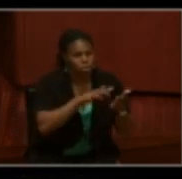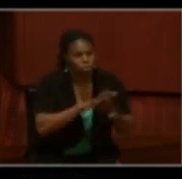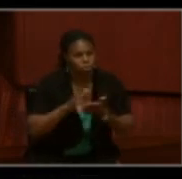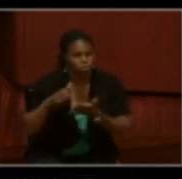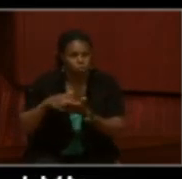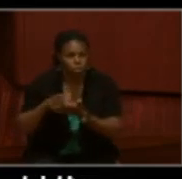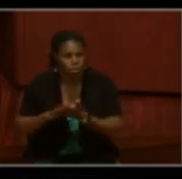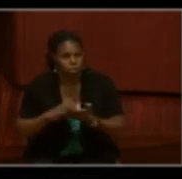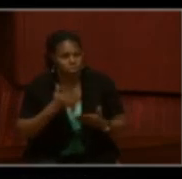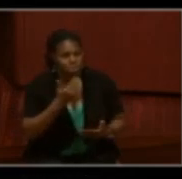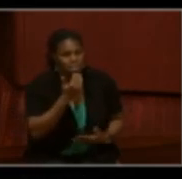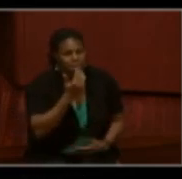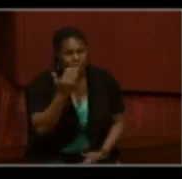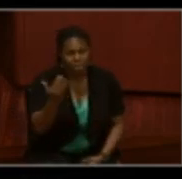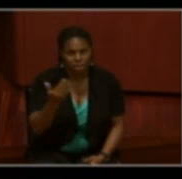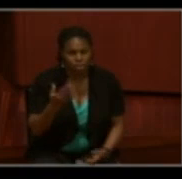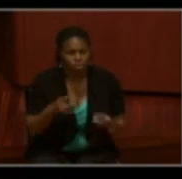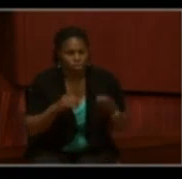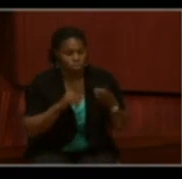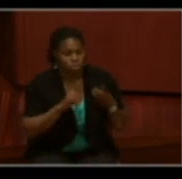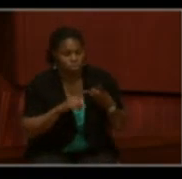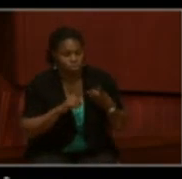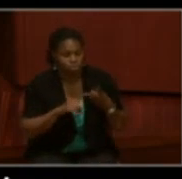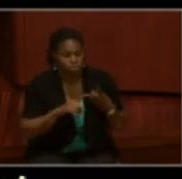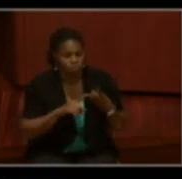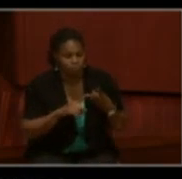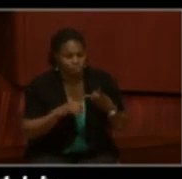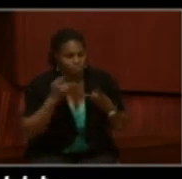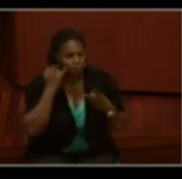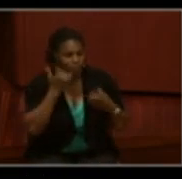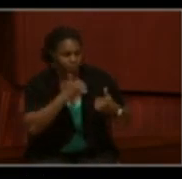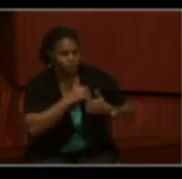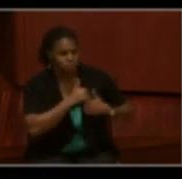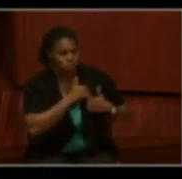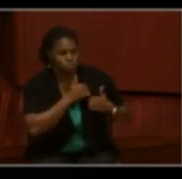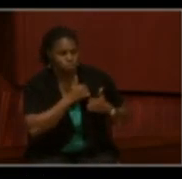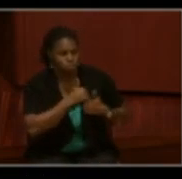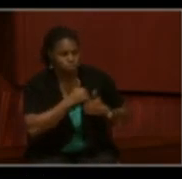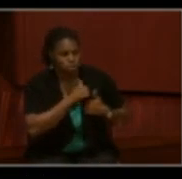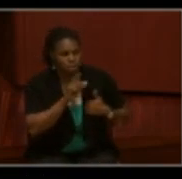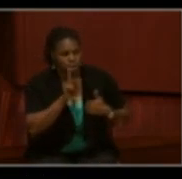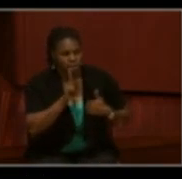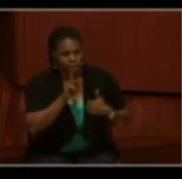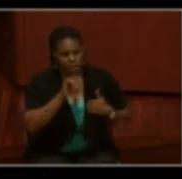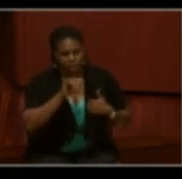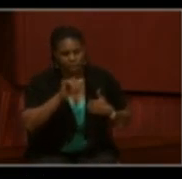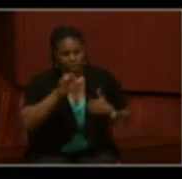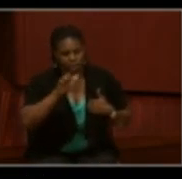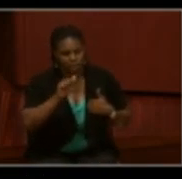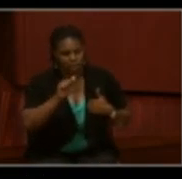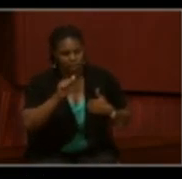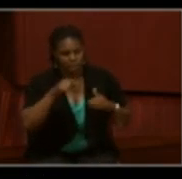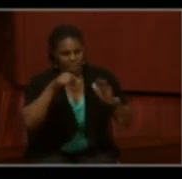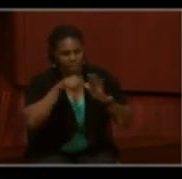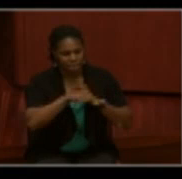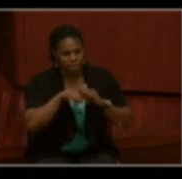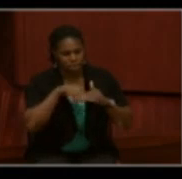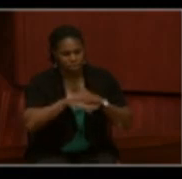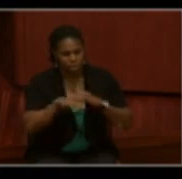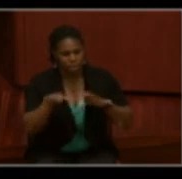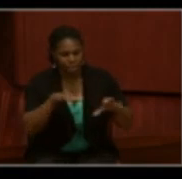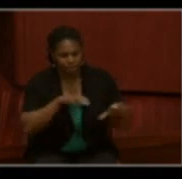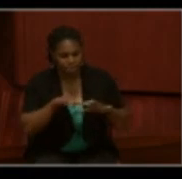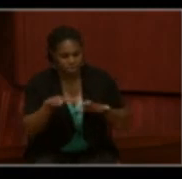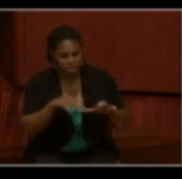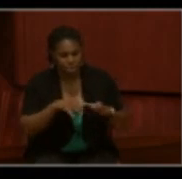Thank you. Our next question is, if a soldier was KIA, killed in action, and left